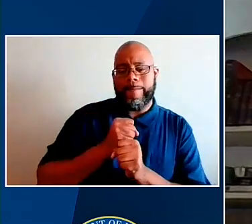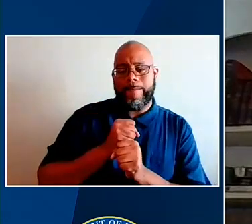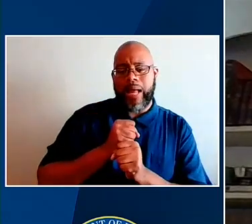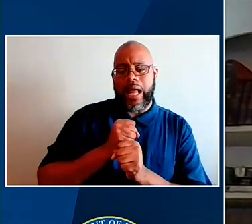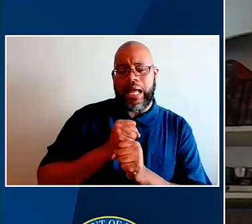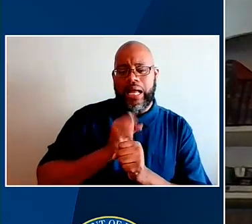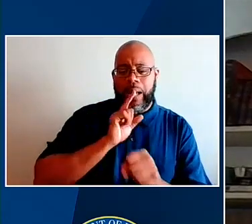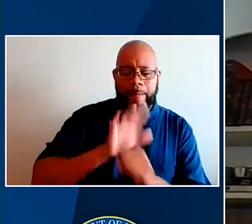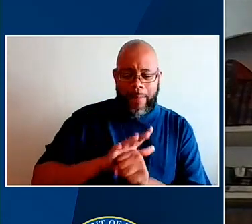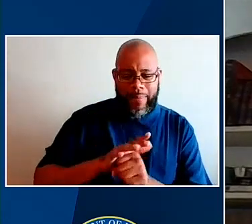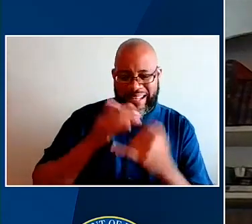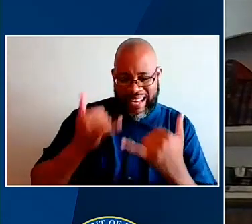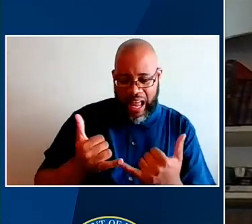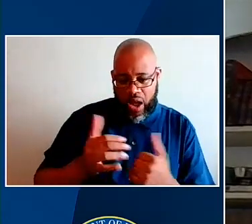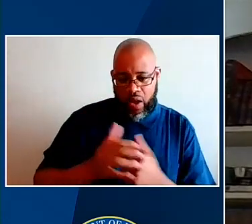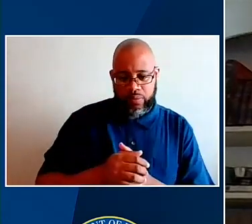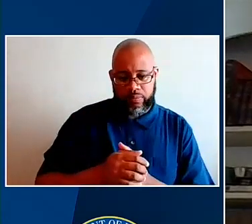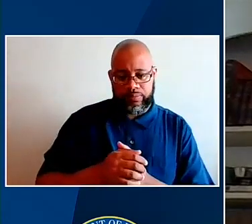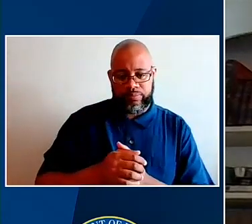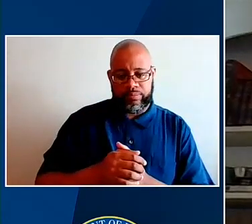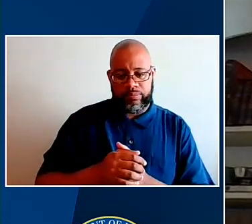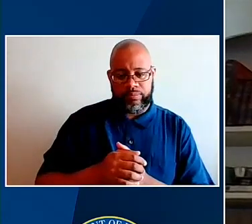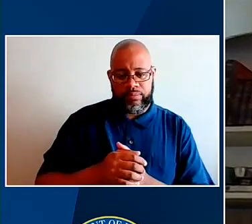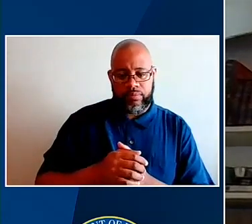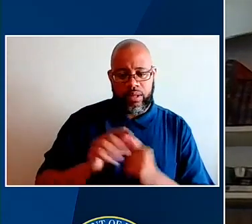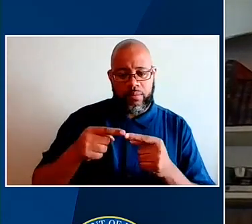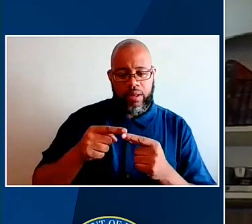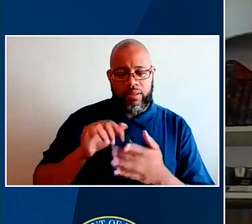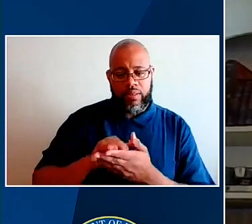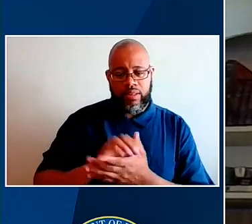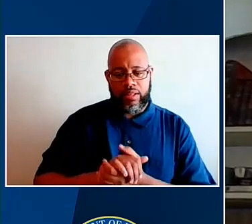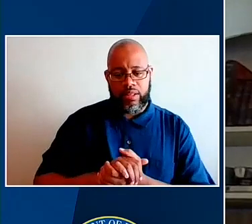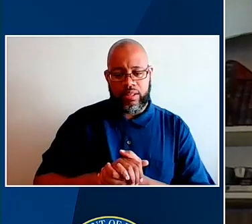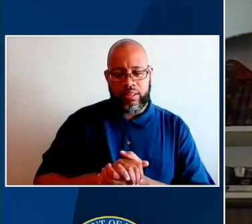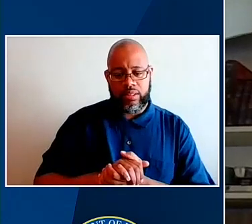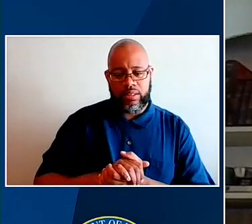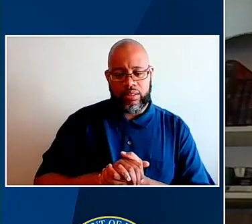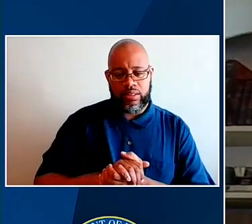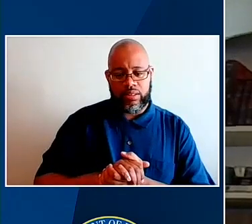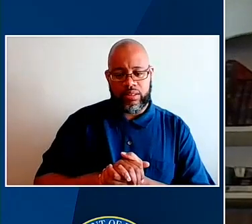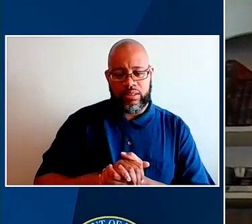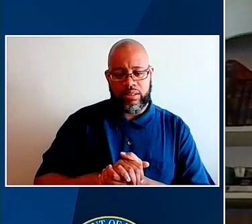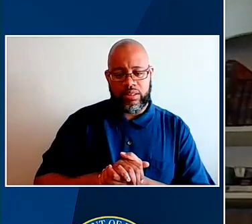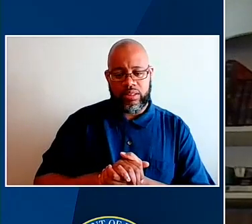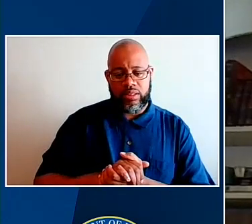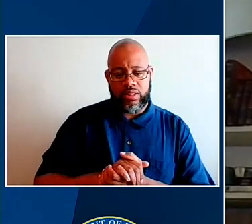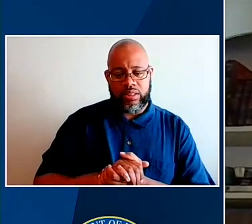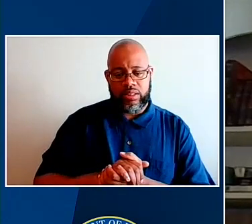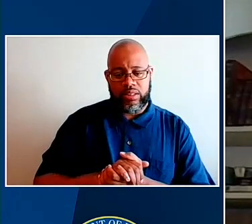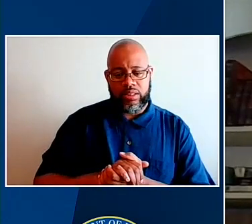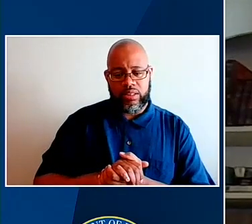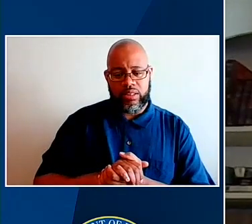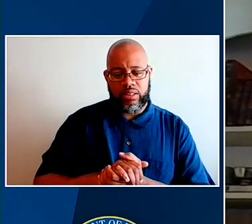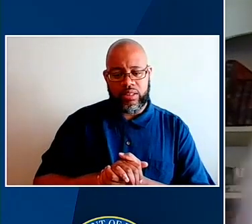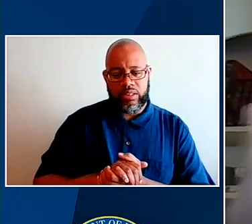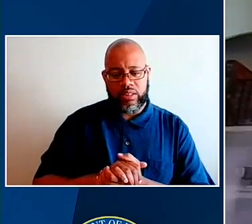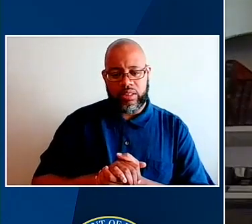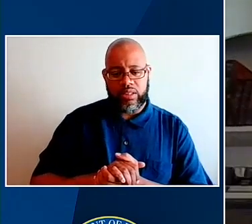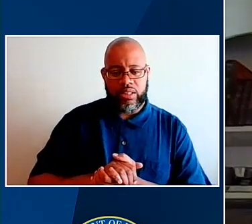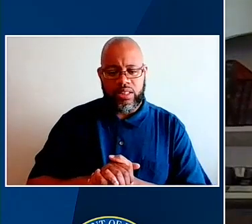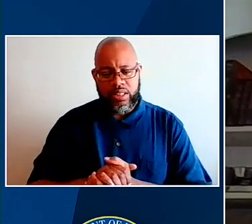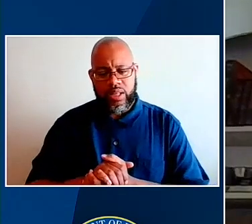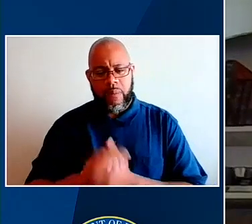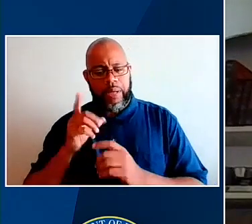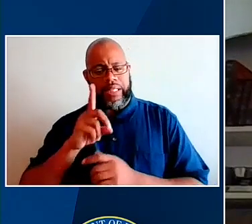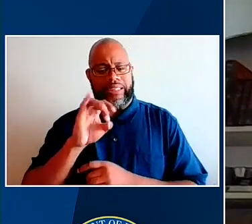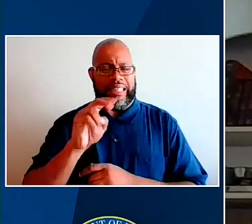part of the department right now that we'll definitely do it. That's all. But I don't see a problem with it. I don't think my colleagues, Denise or Dave, but Denise has her